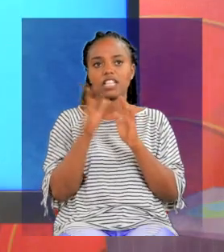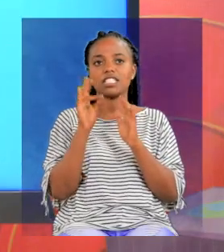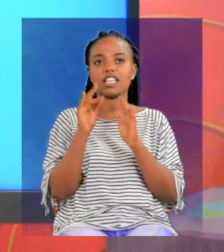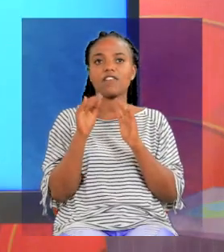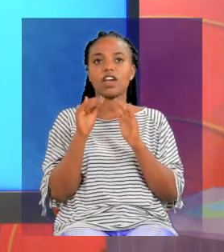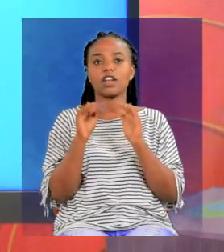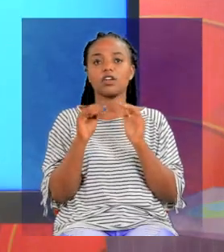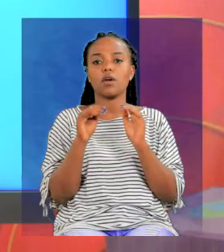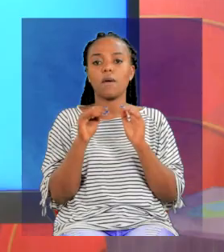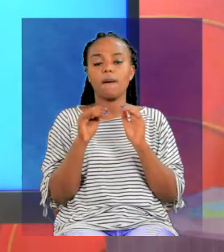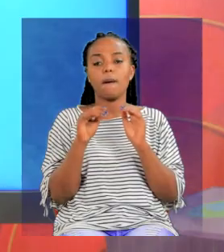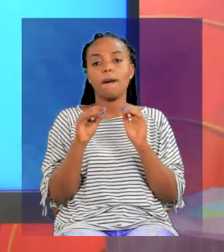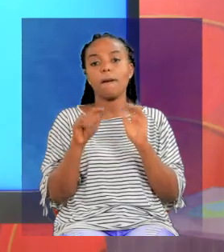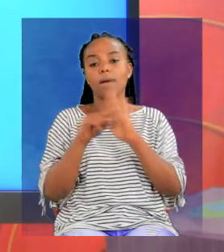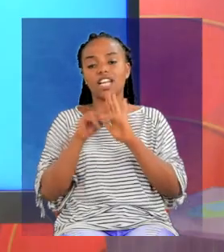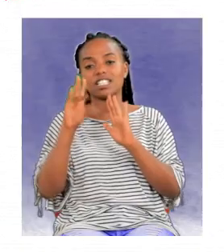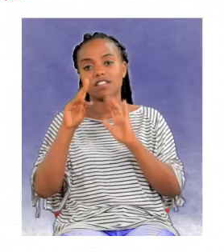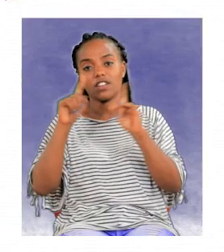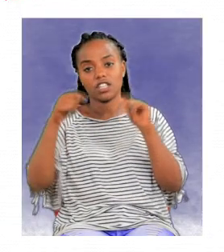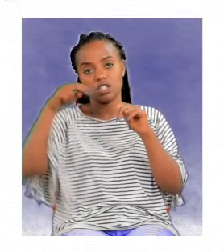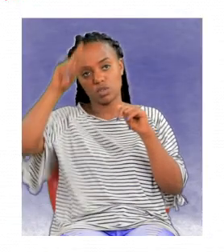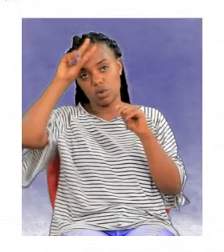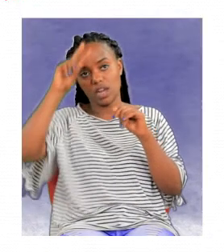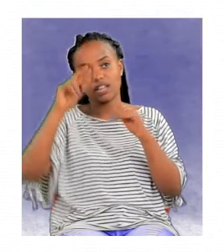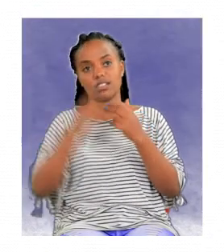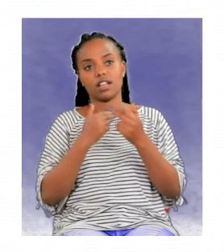7 minus 7 squared times the frequency 8.